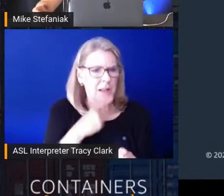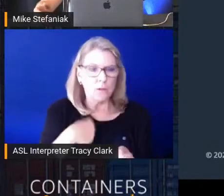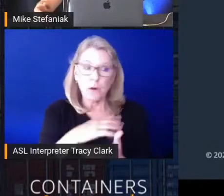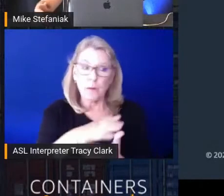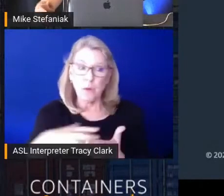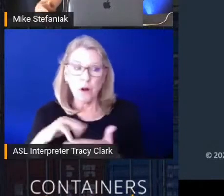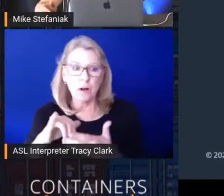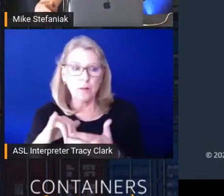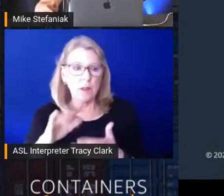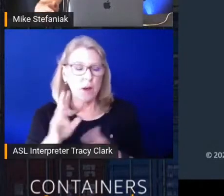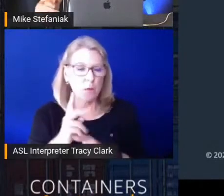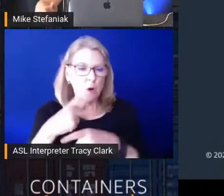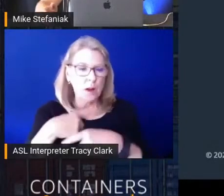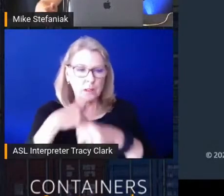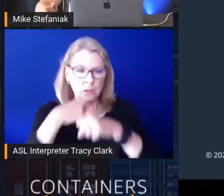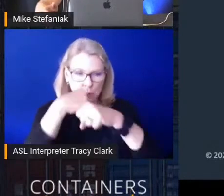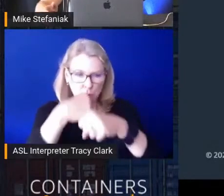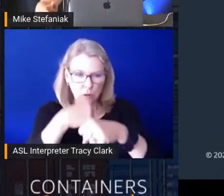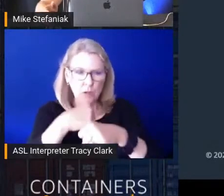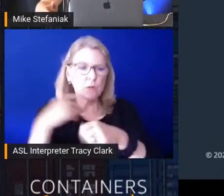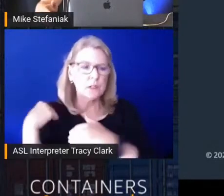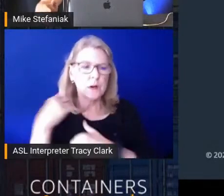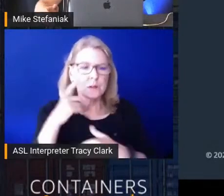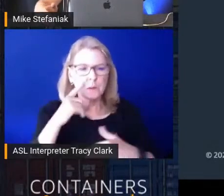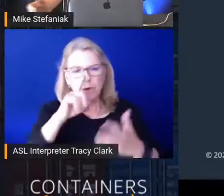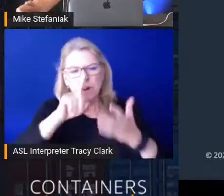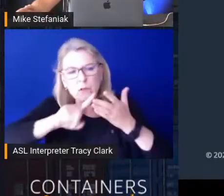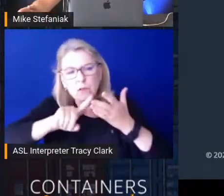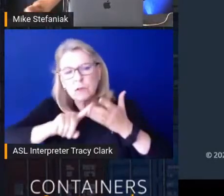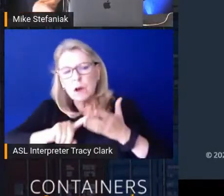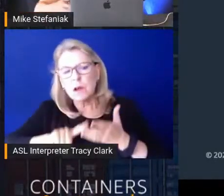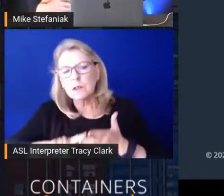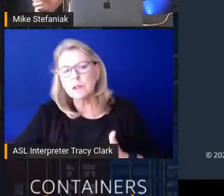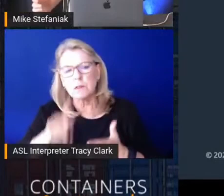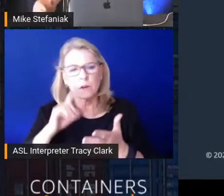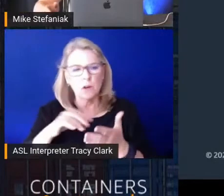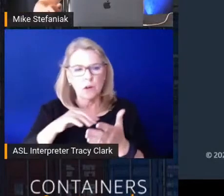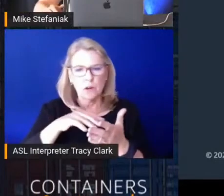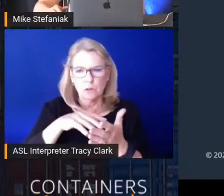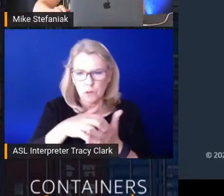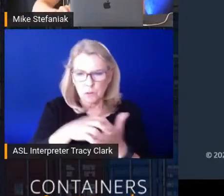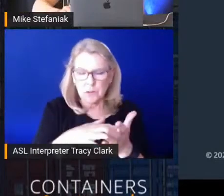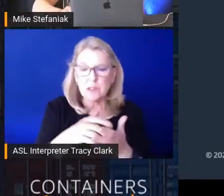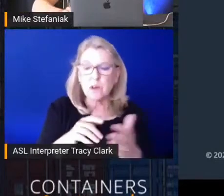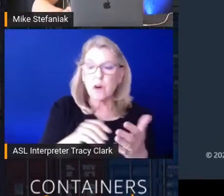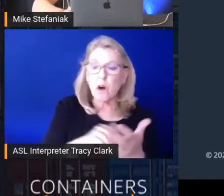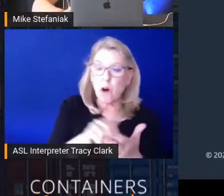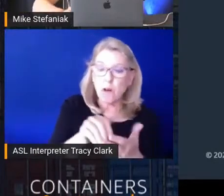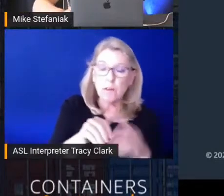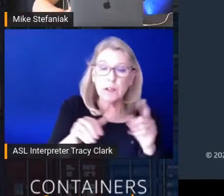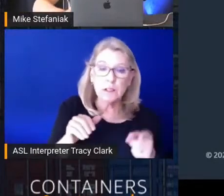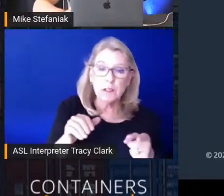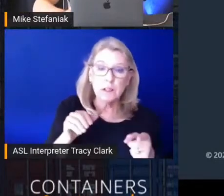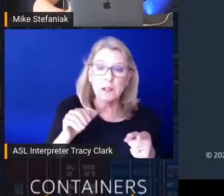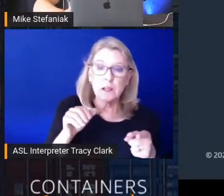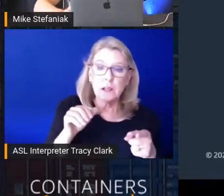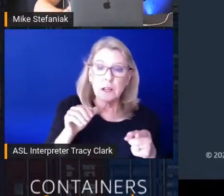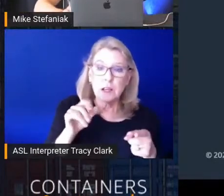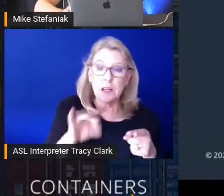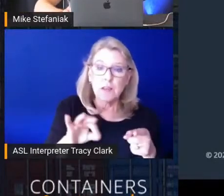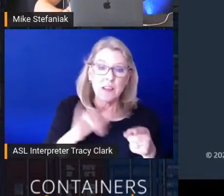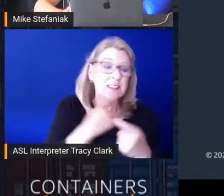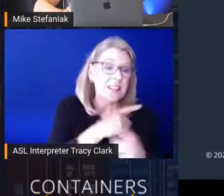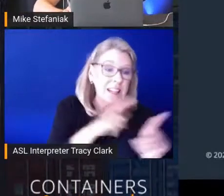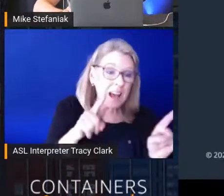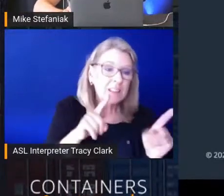triaging vulnerabilities. Oftentimes, when a CVE is announced, your cluster is already patched. You don't have to do anything. And that's not